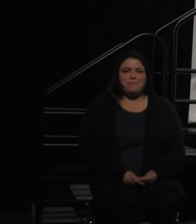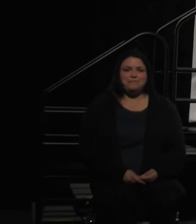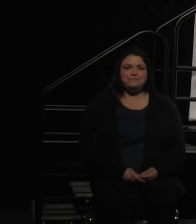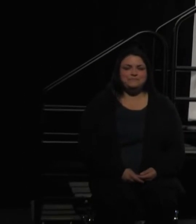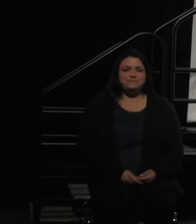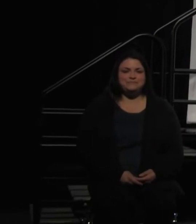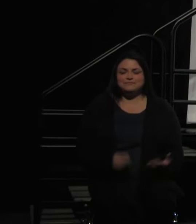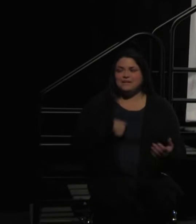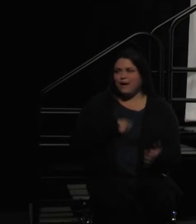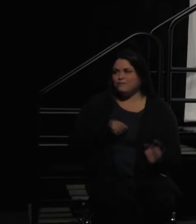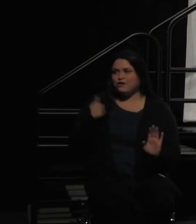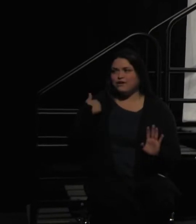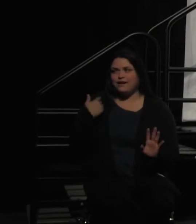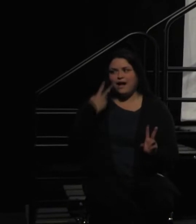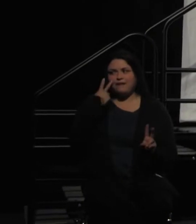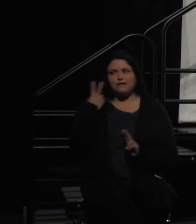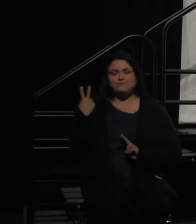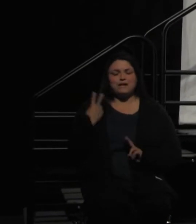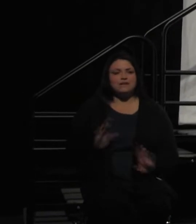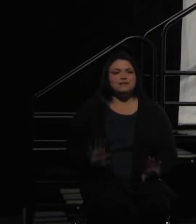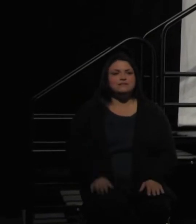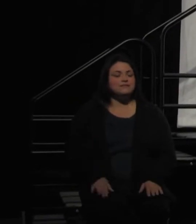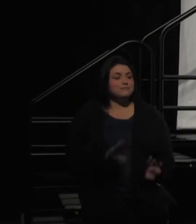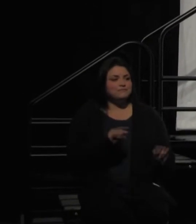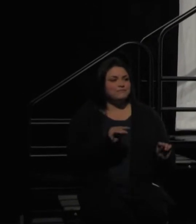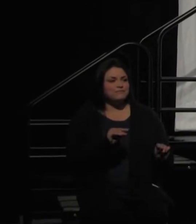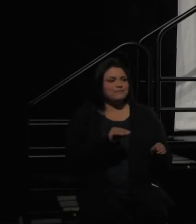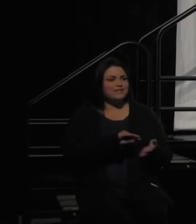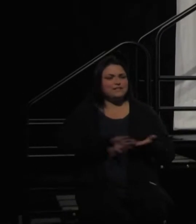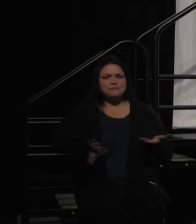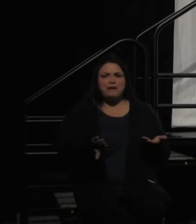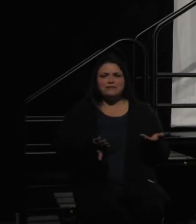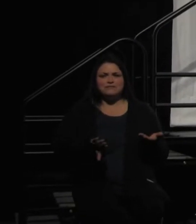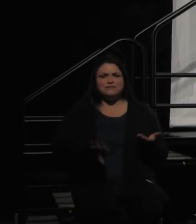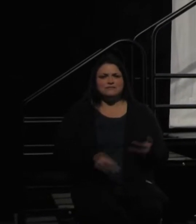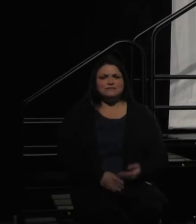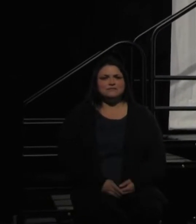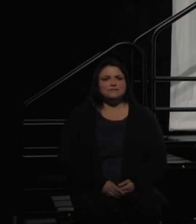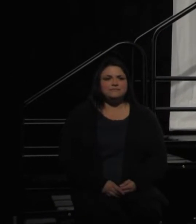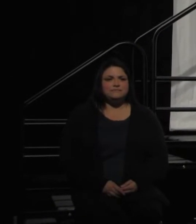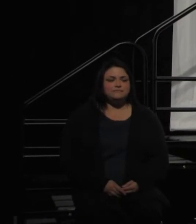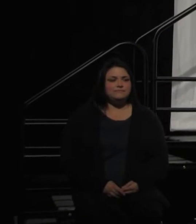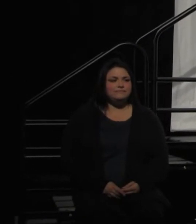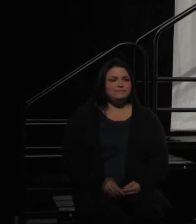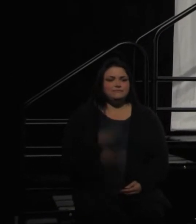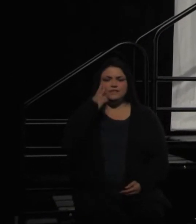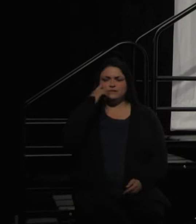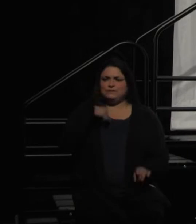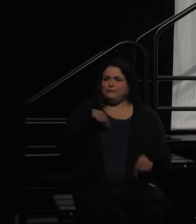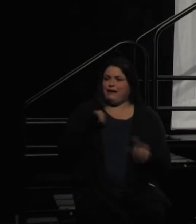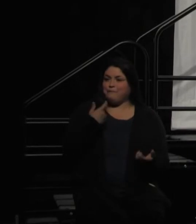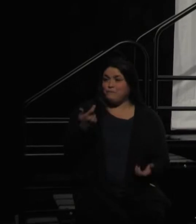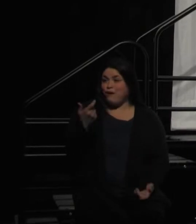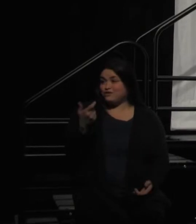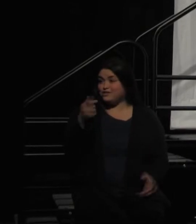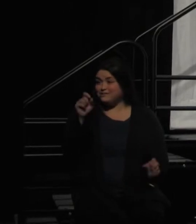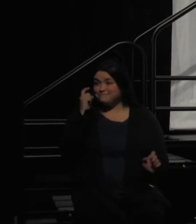I'm sorry, I had a fight. No, of course. you're expelled. You can see what I've been watching